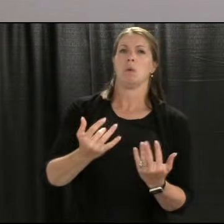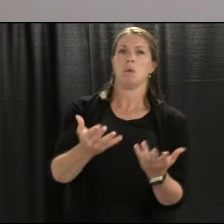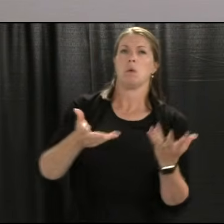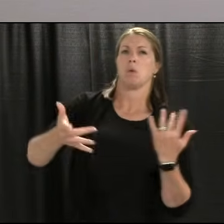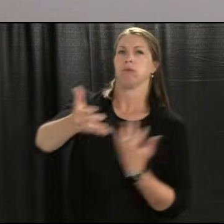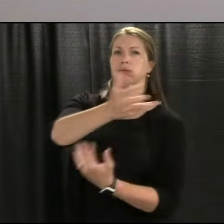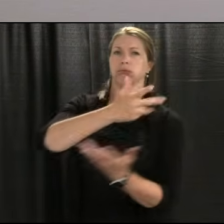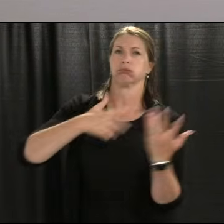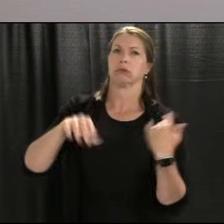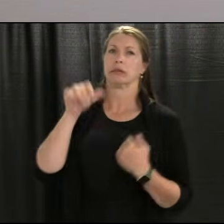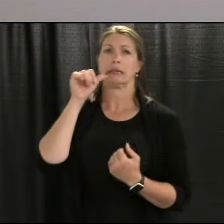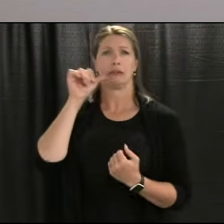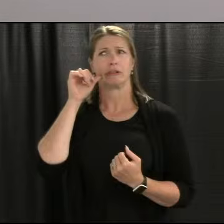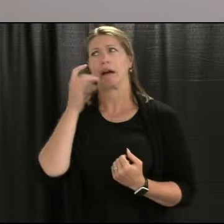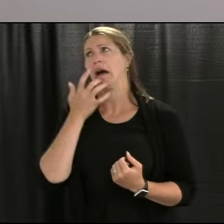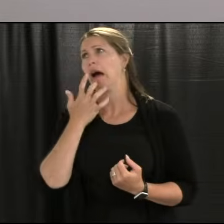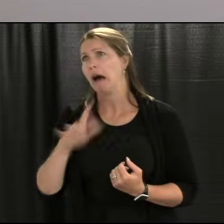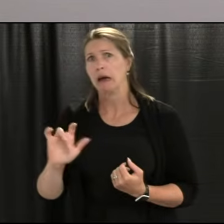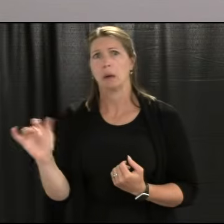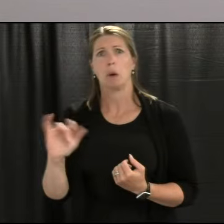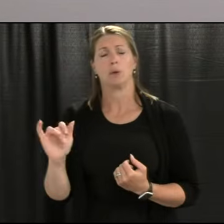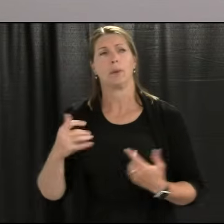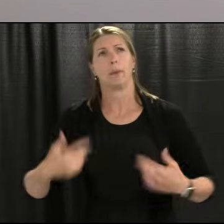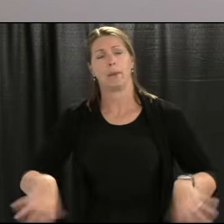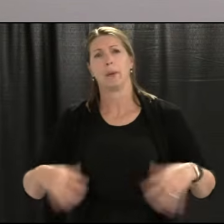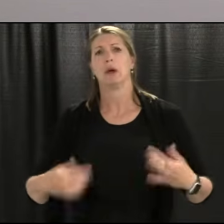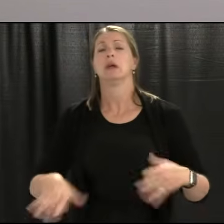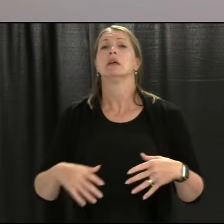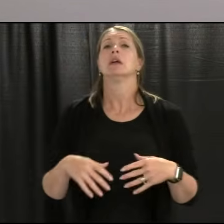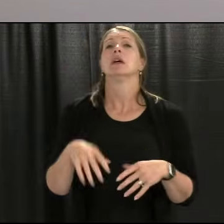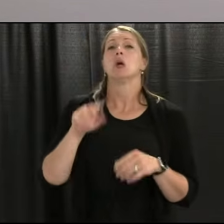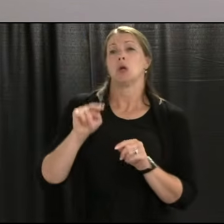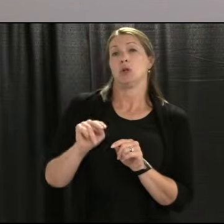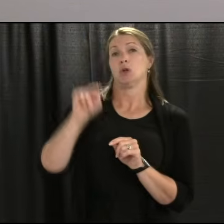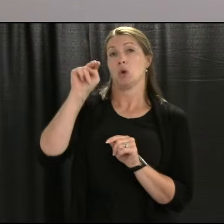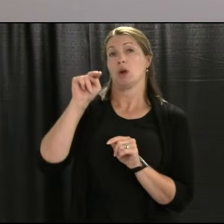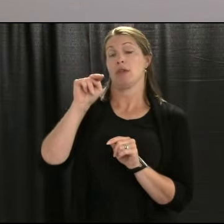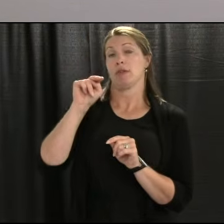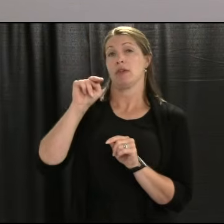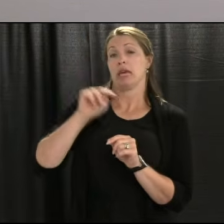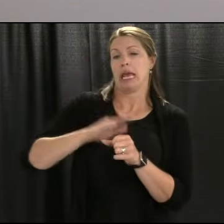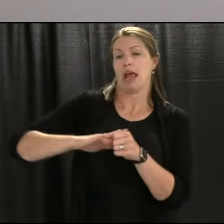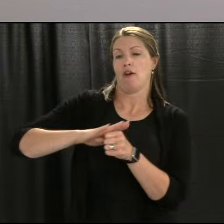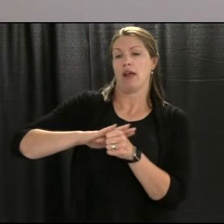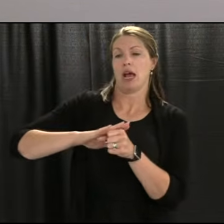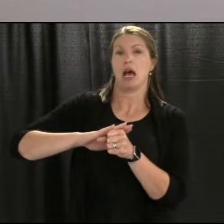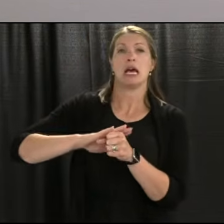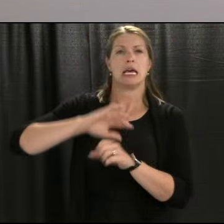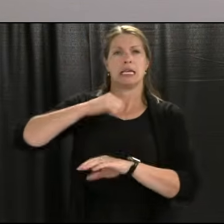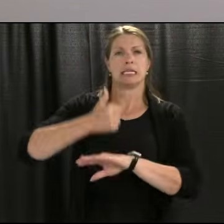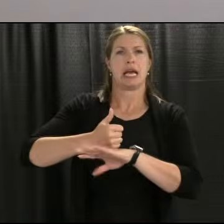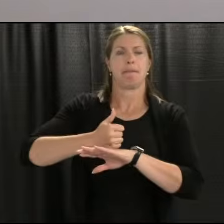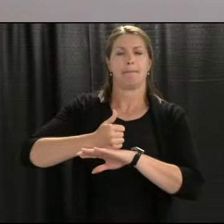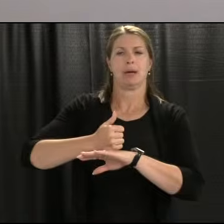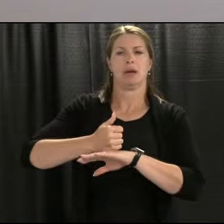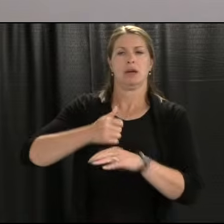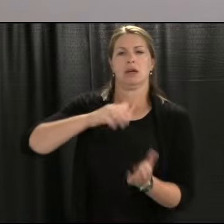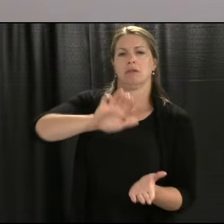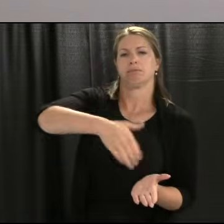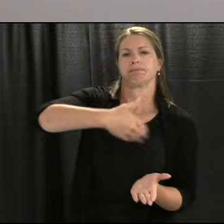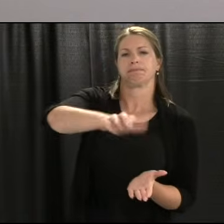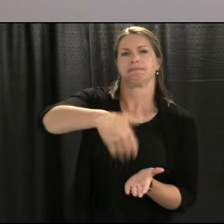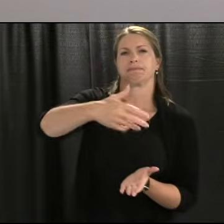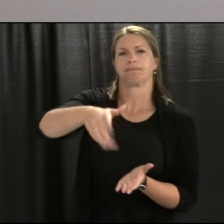fire behavior. The construction of the fuel breaks in the north progressed greatly yesterday, thanks to efforts from everyone in the